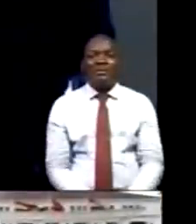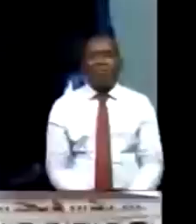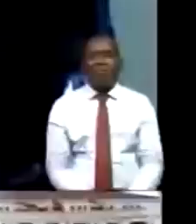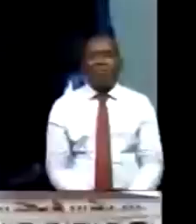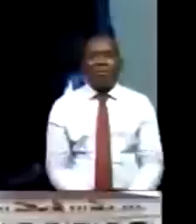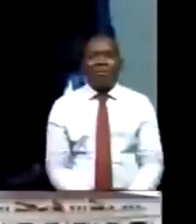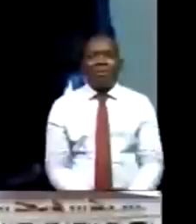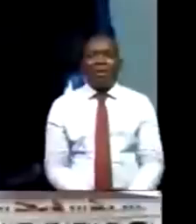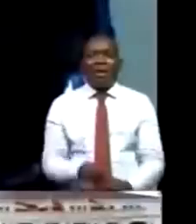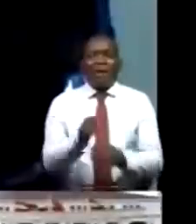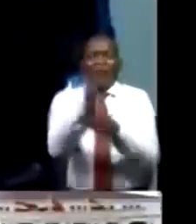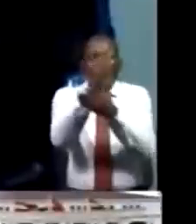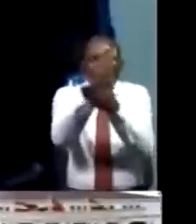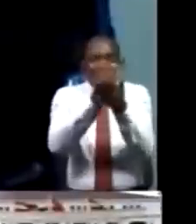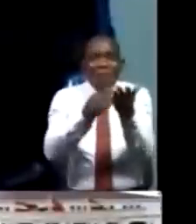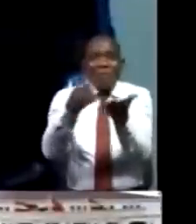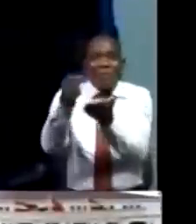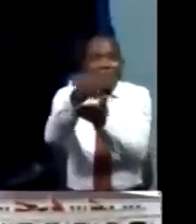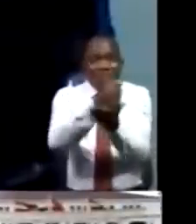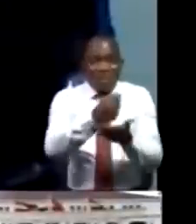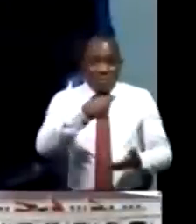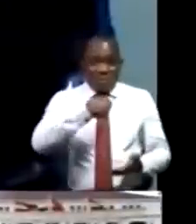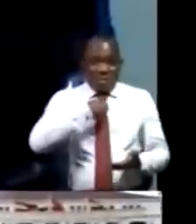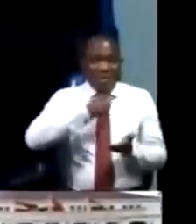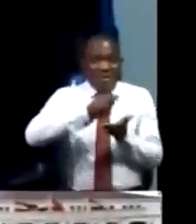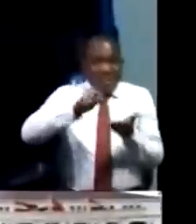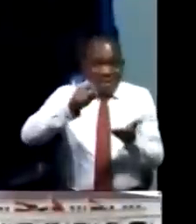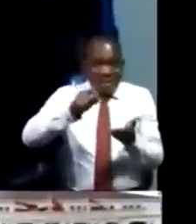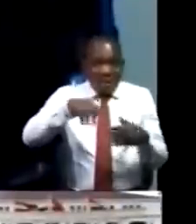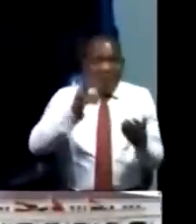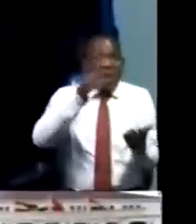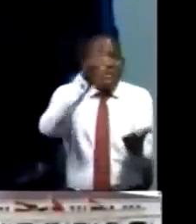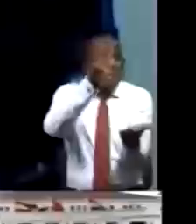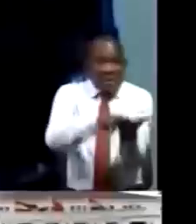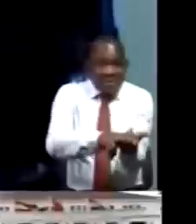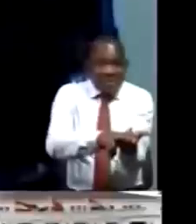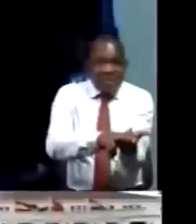There are some documents that I signed or certified,